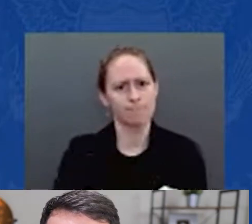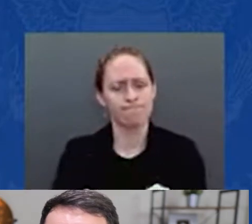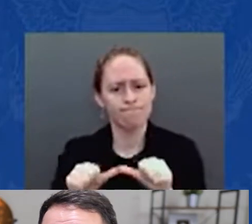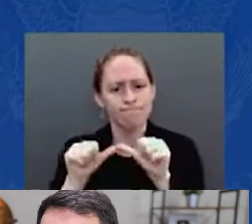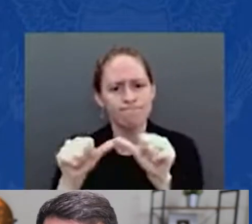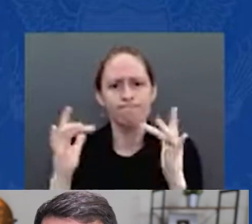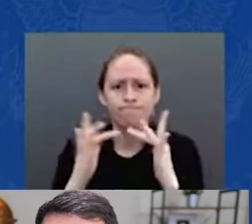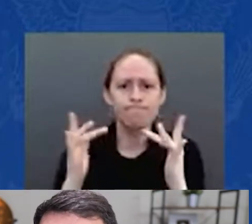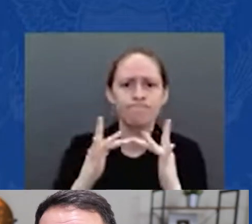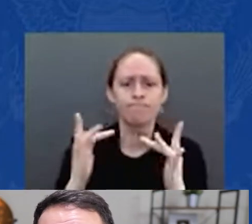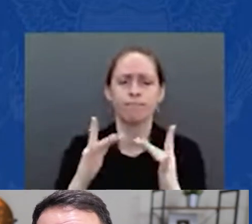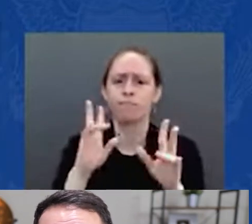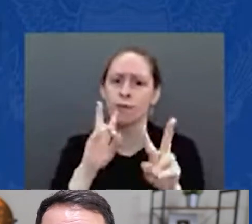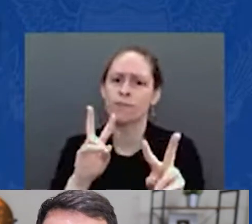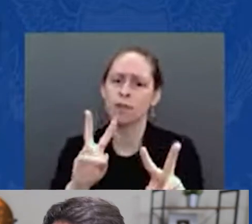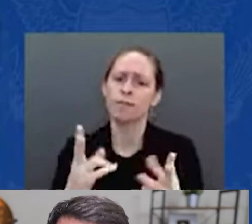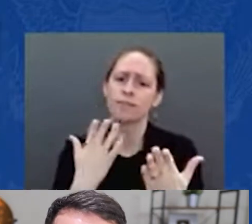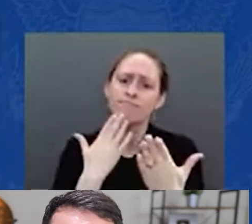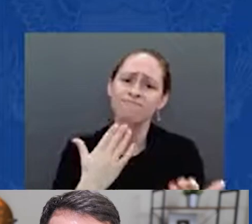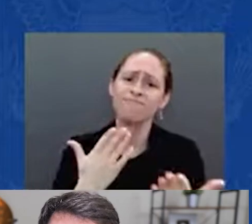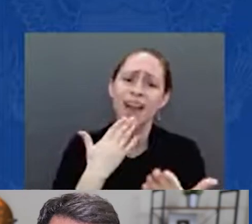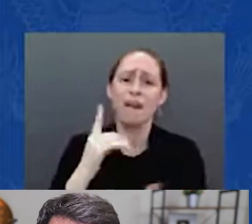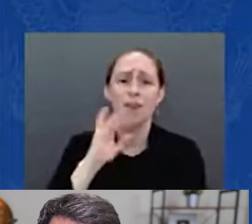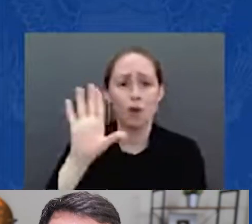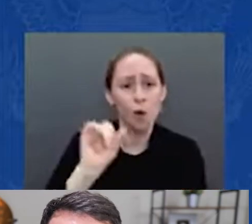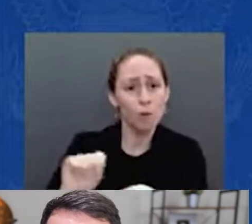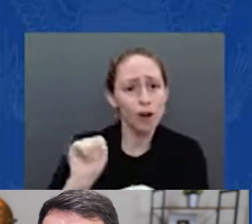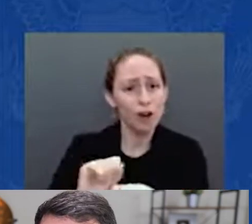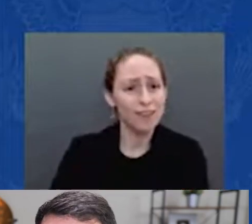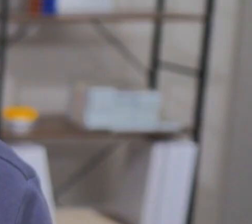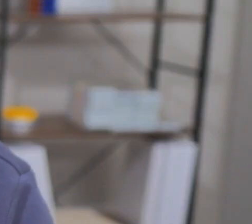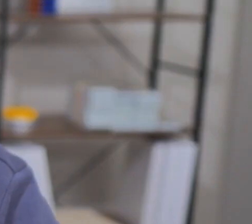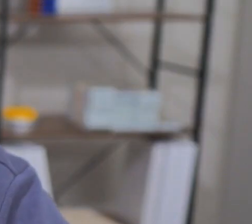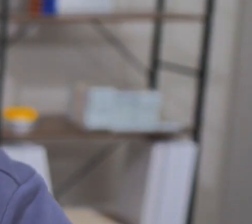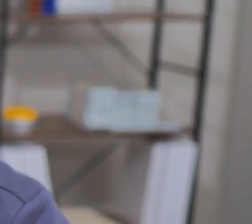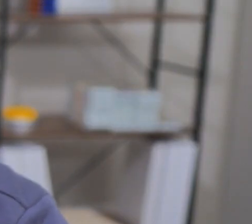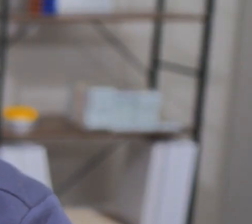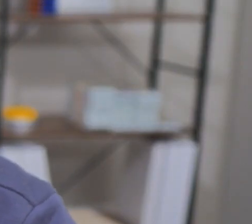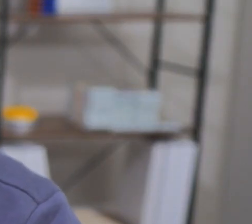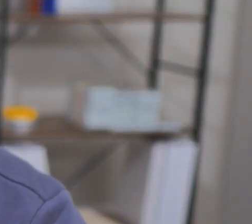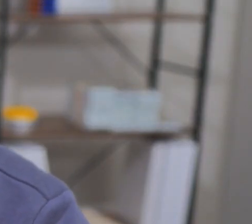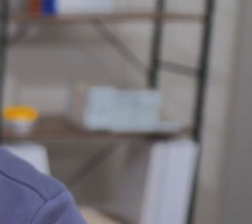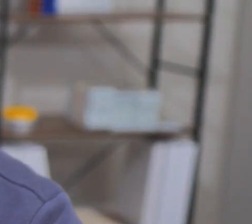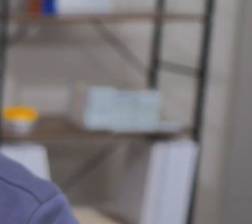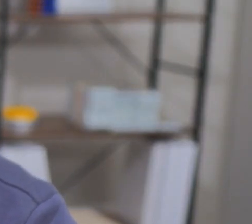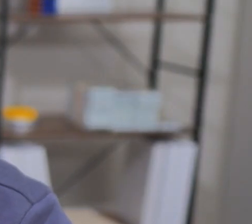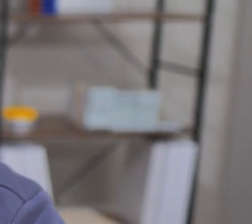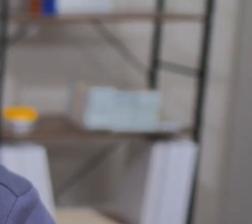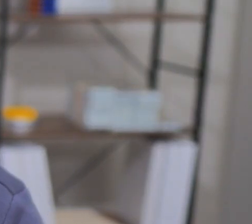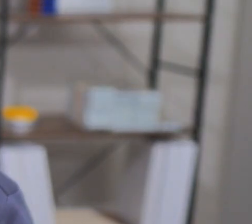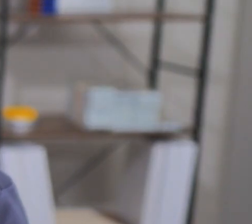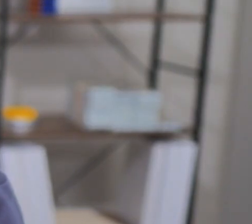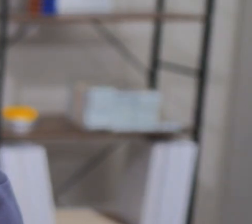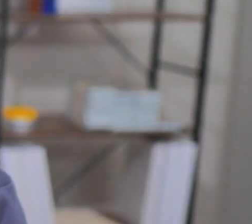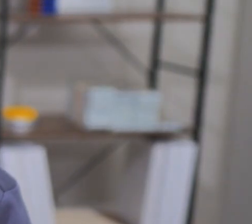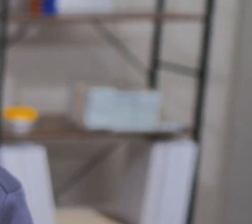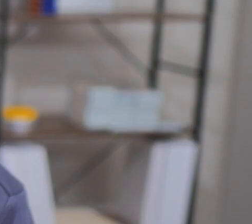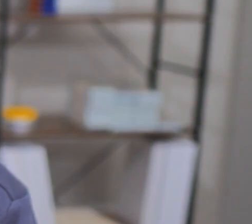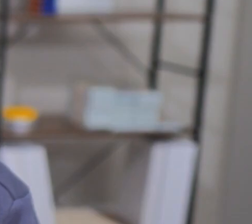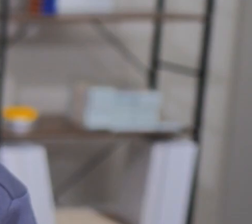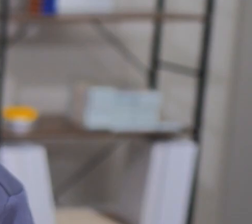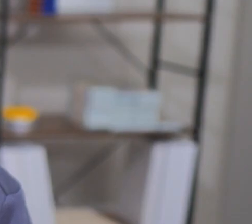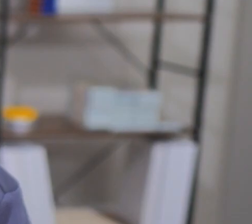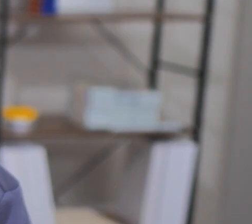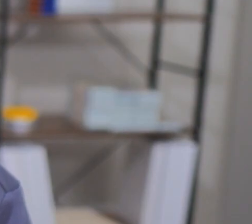where they can kind of live the way they were before the pandemic struck. So I'm going to be sharing with you that video footage. And also, you guys, we had White House